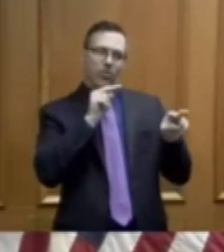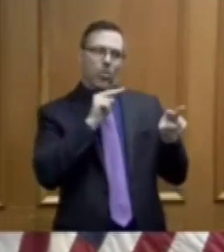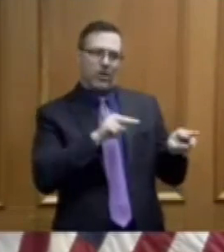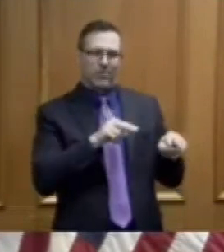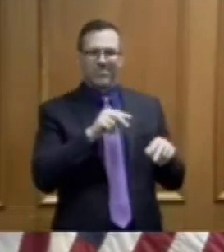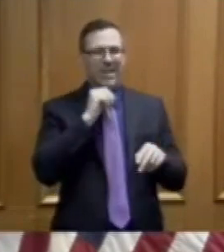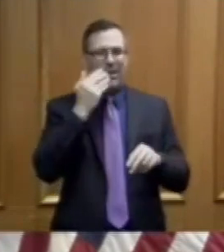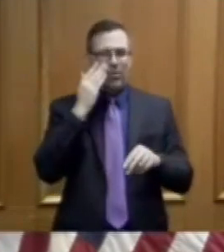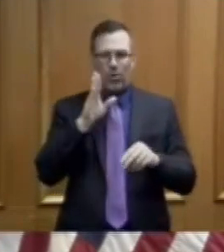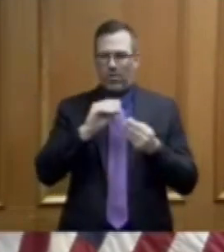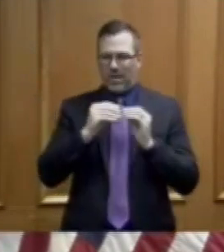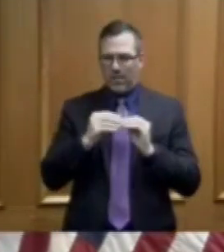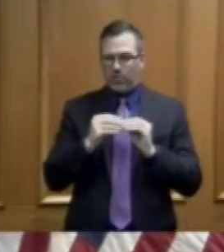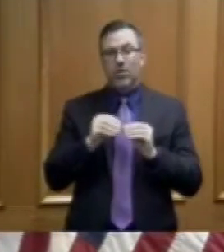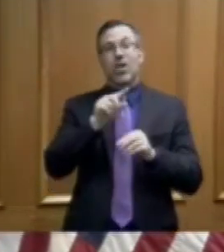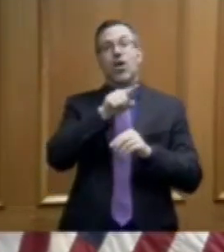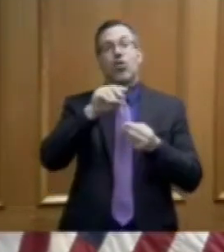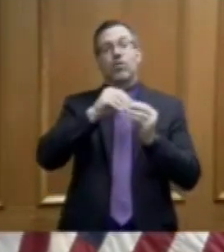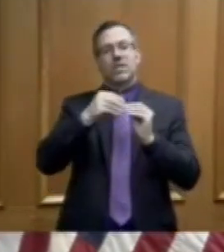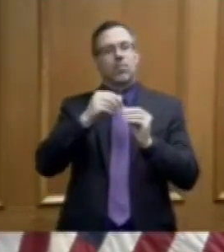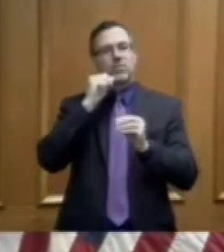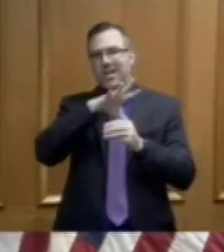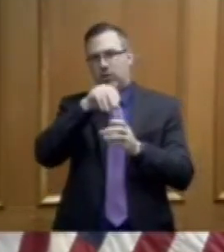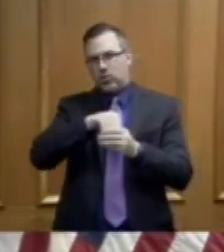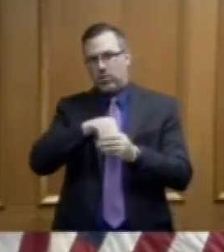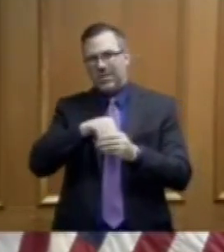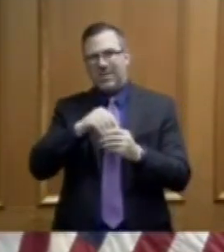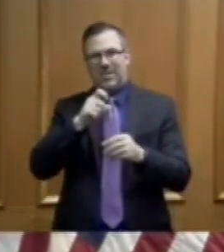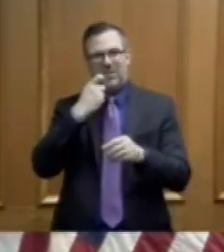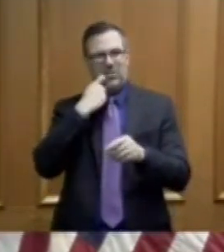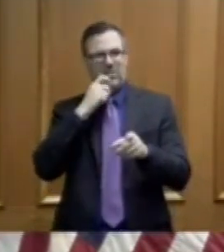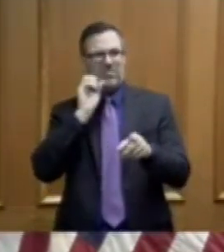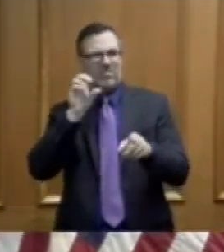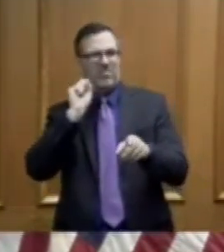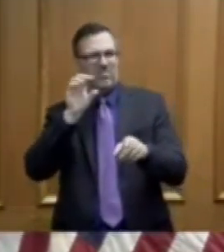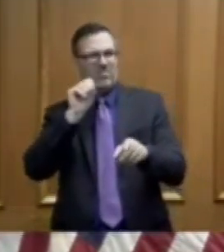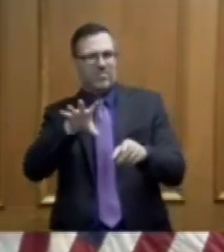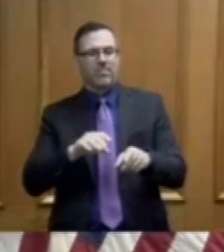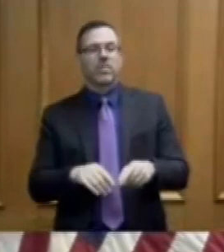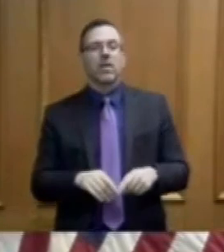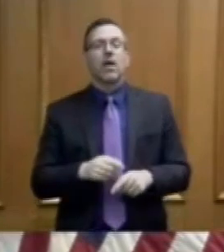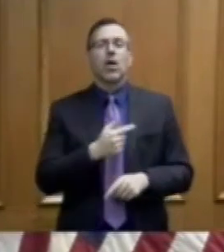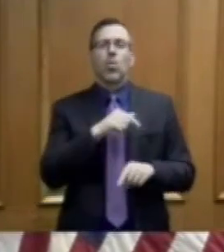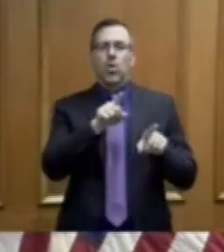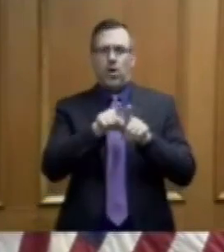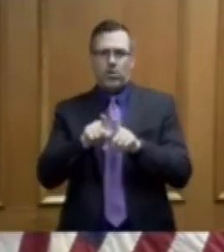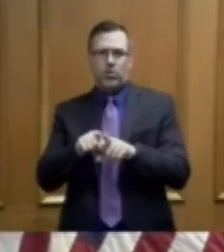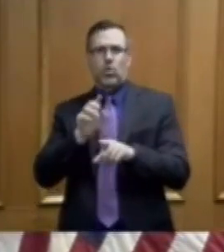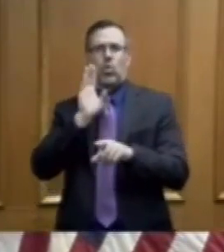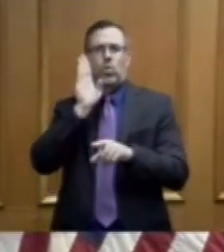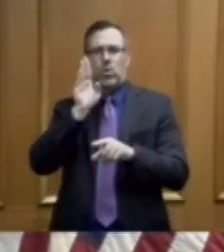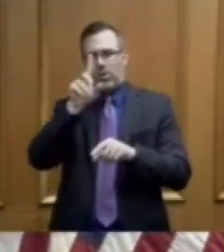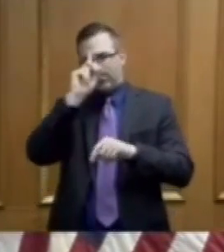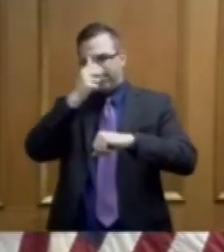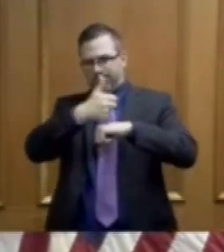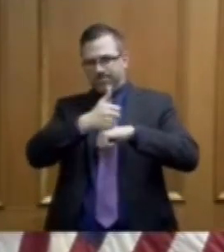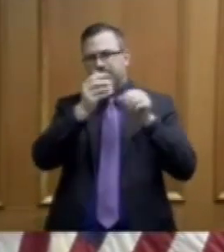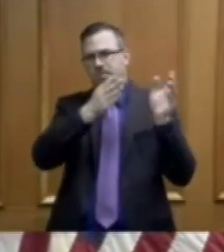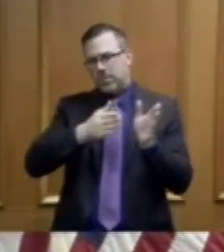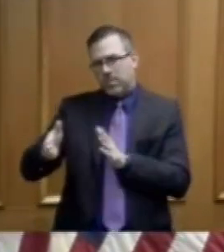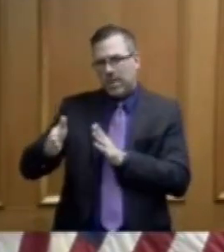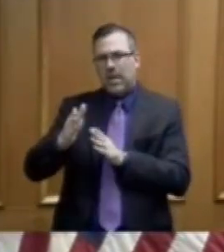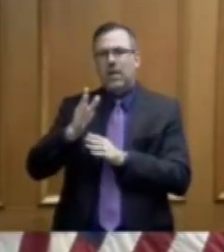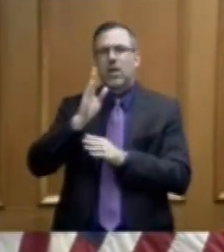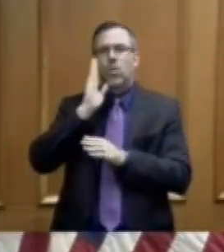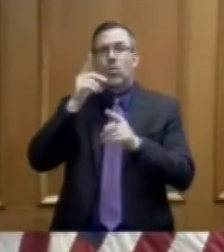of me, but those are not included in these numbers. And we're also developing a plan, and we're going to announce the details of